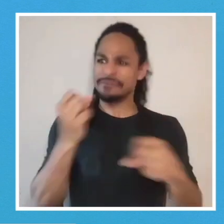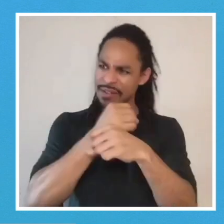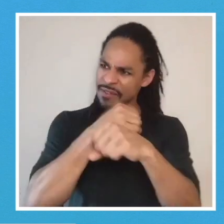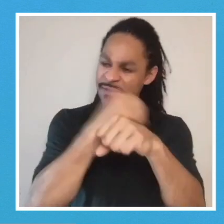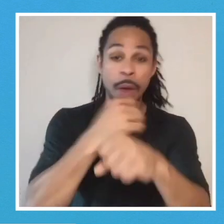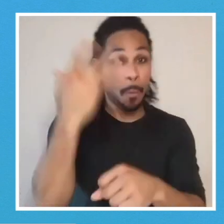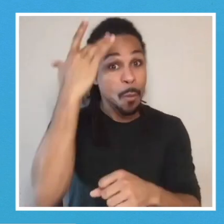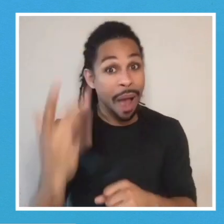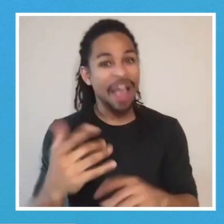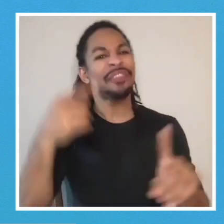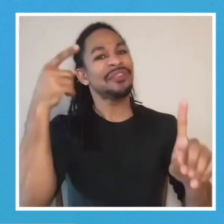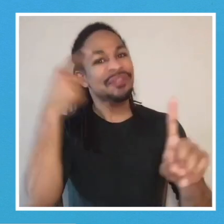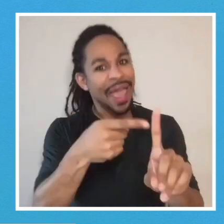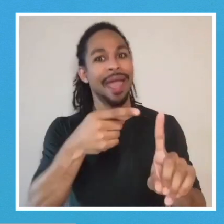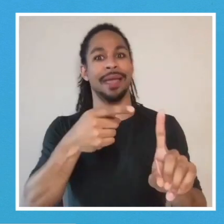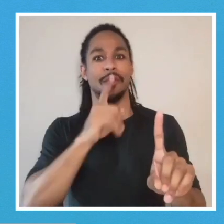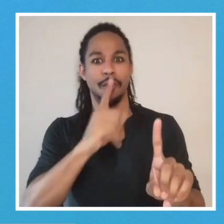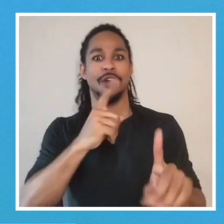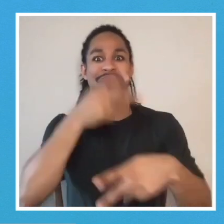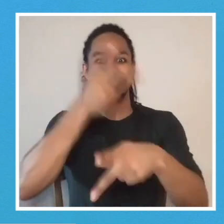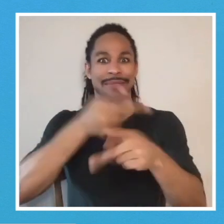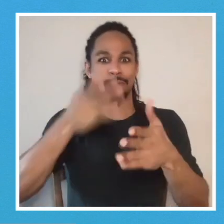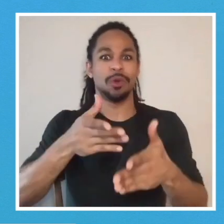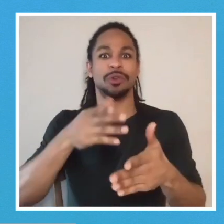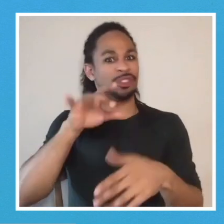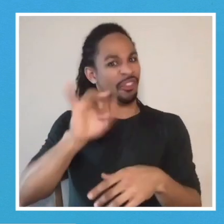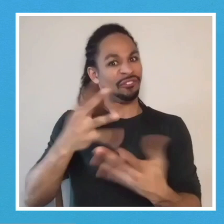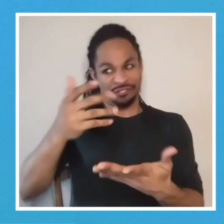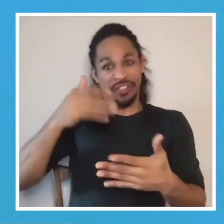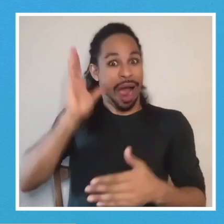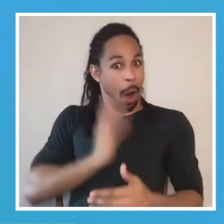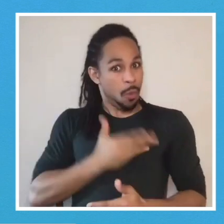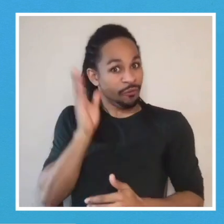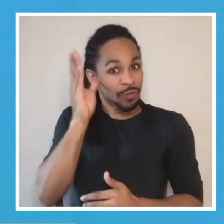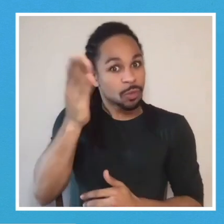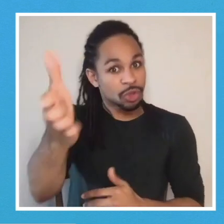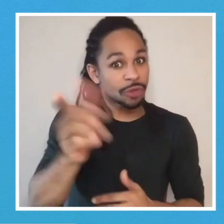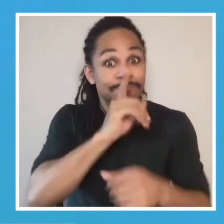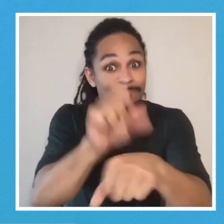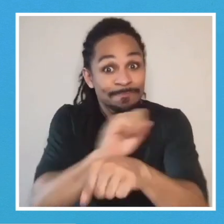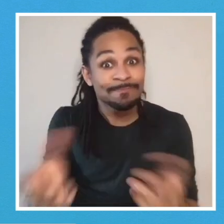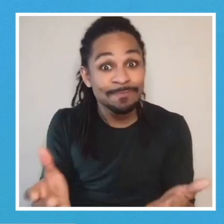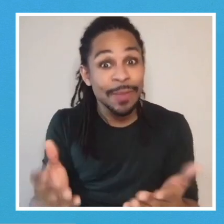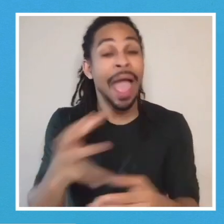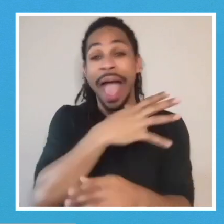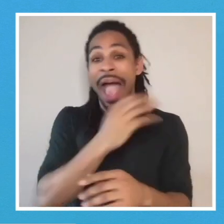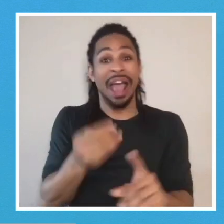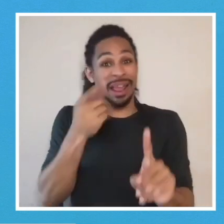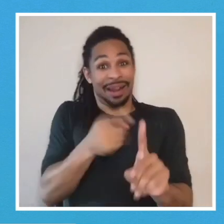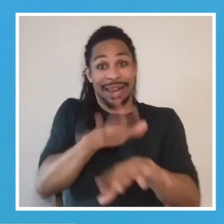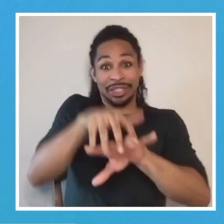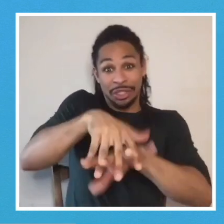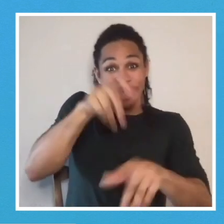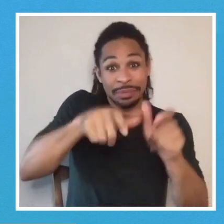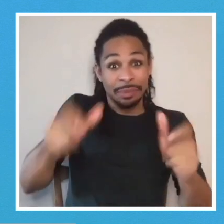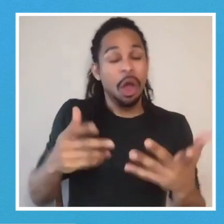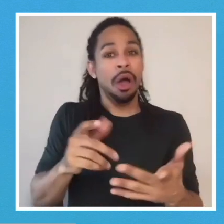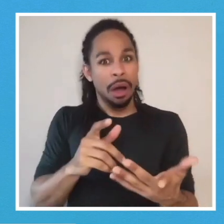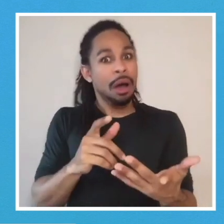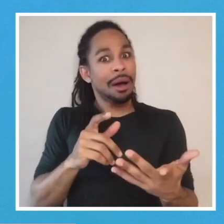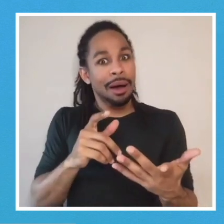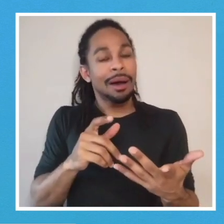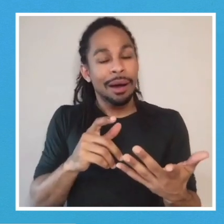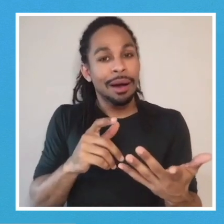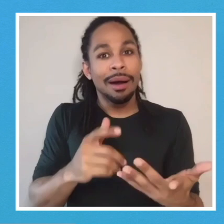are the keepers of the future. And they are a commodity to